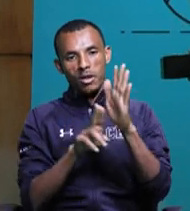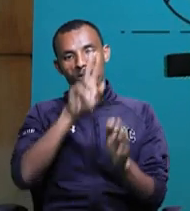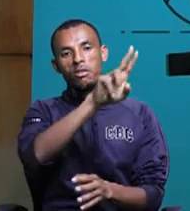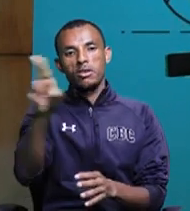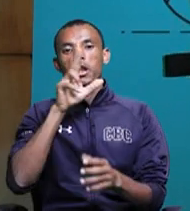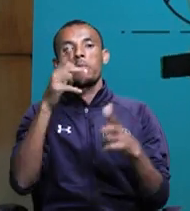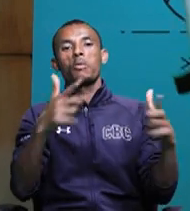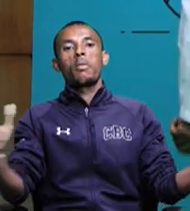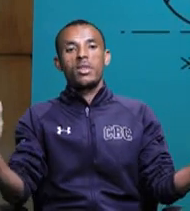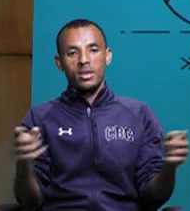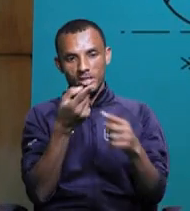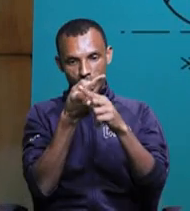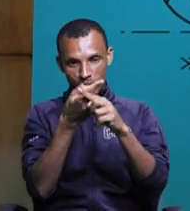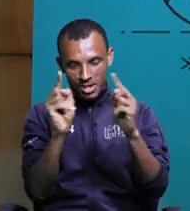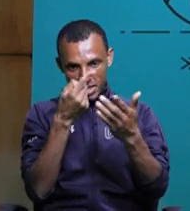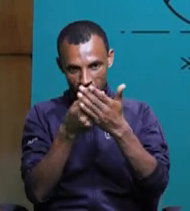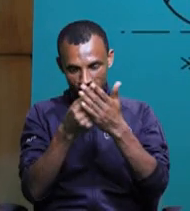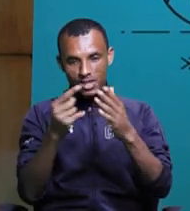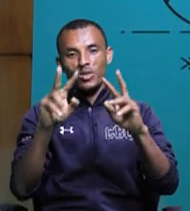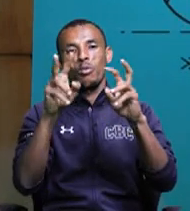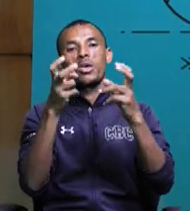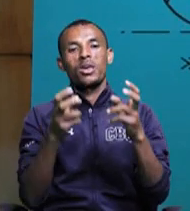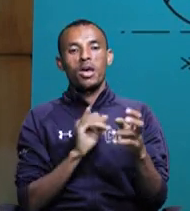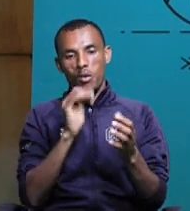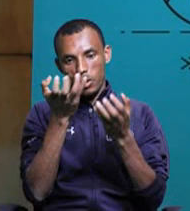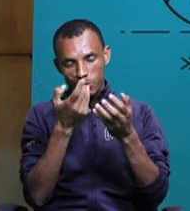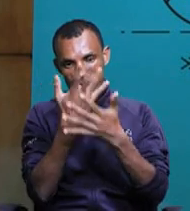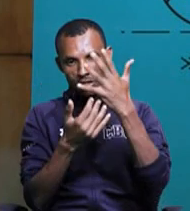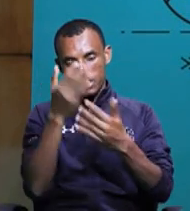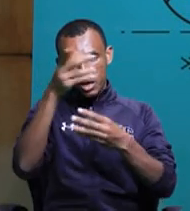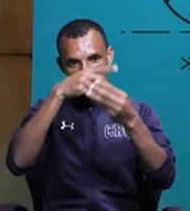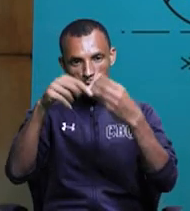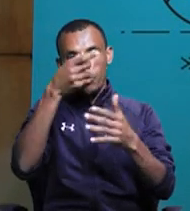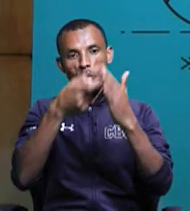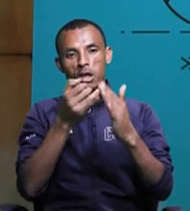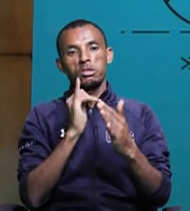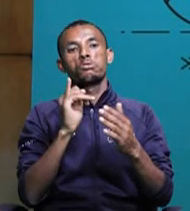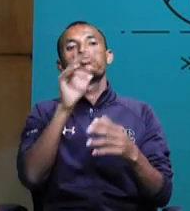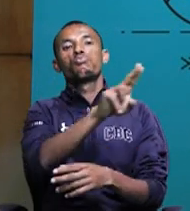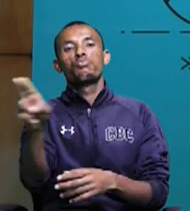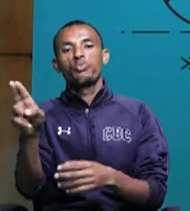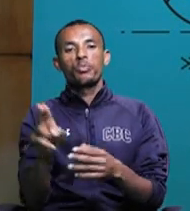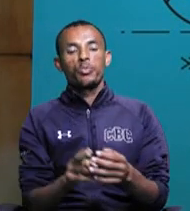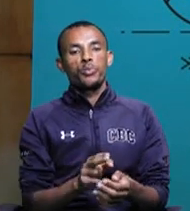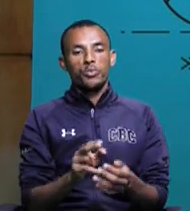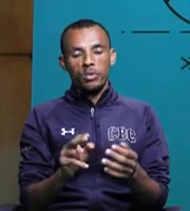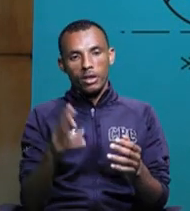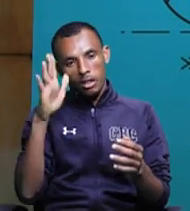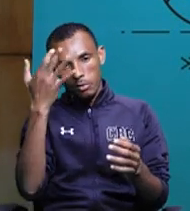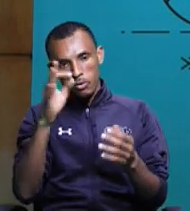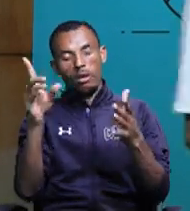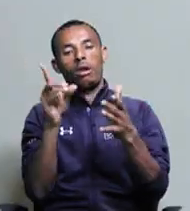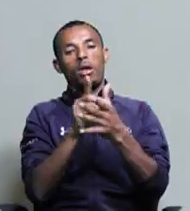probability. Especially in this subtopic, I want to discuss about what is that statistics, types